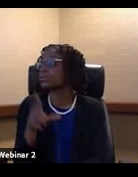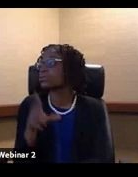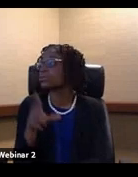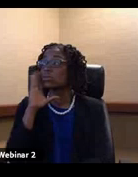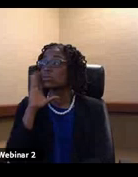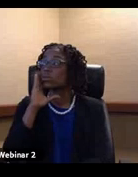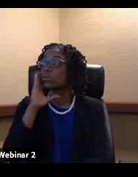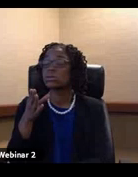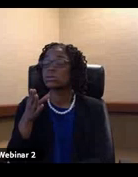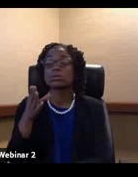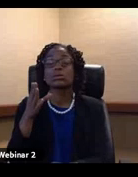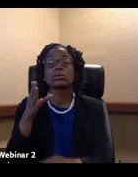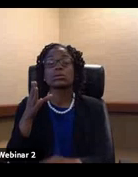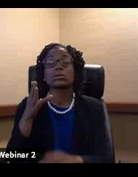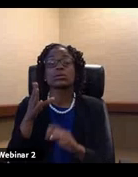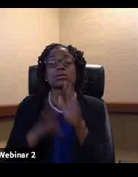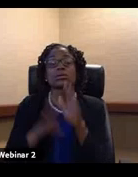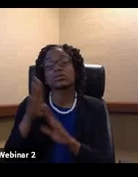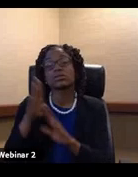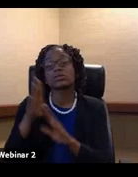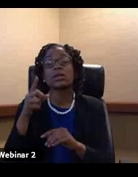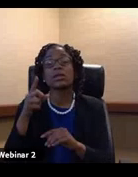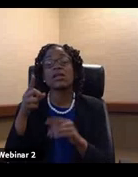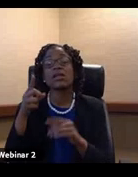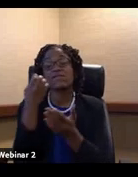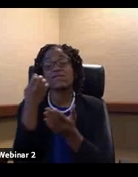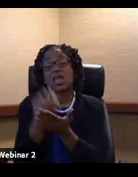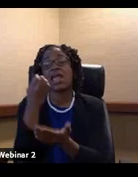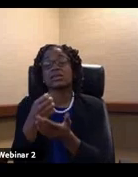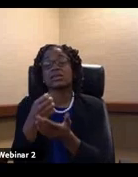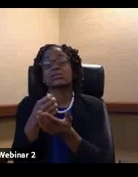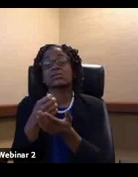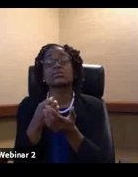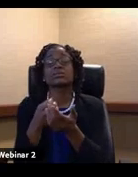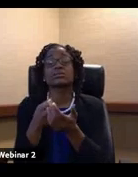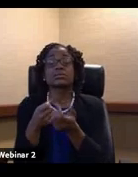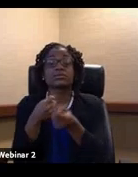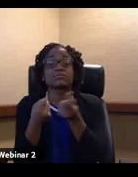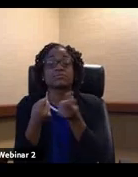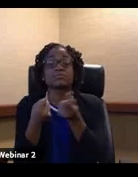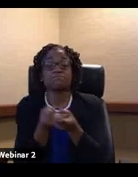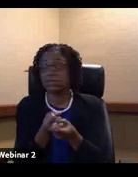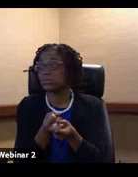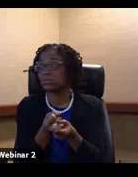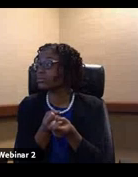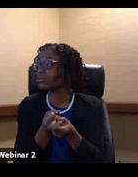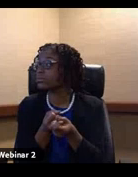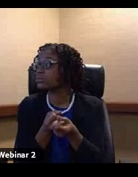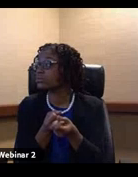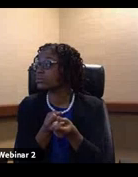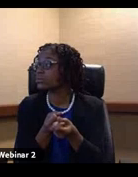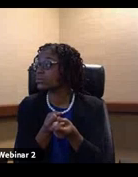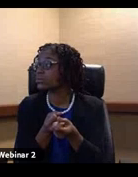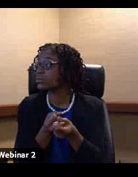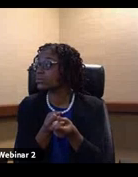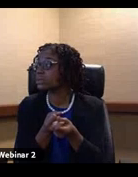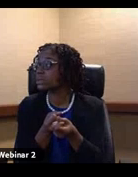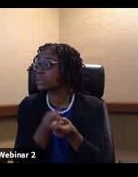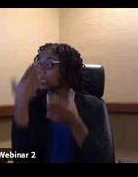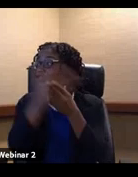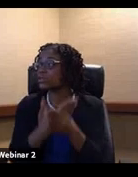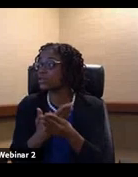The question is, would the development of evidence-based interventions be considered a research project? I'd have to know a little bit more about that. For